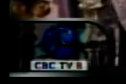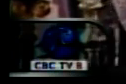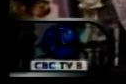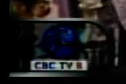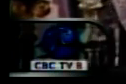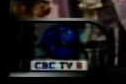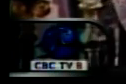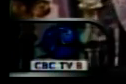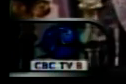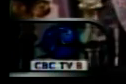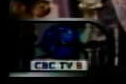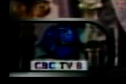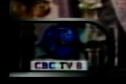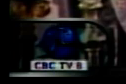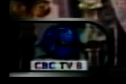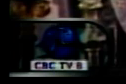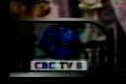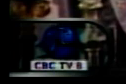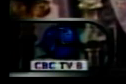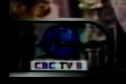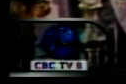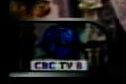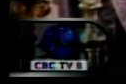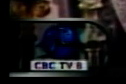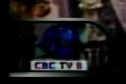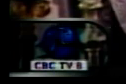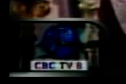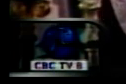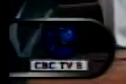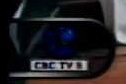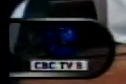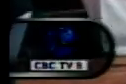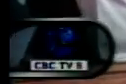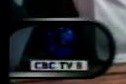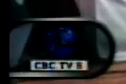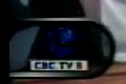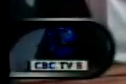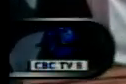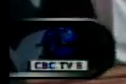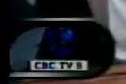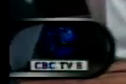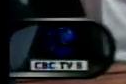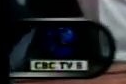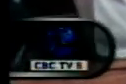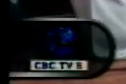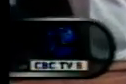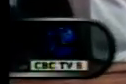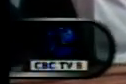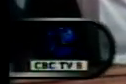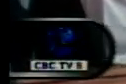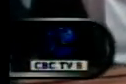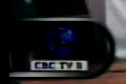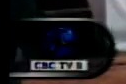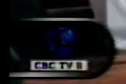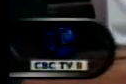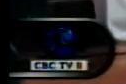matter what the punishment is. There's a deep sense of loss, anger, and